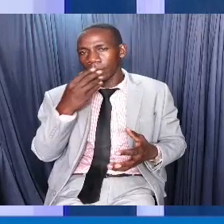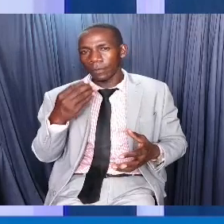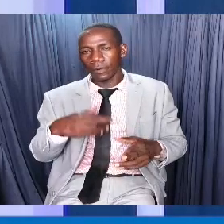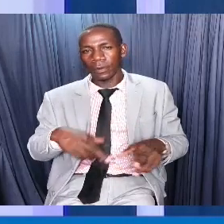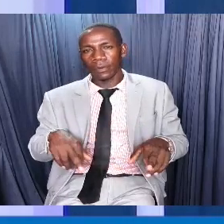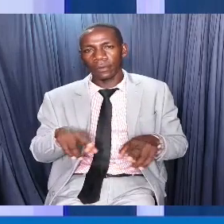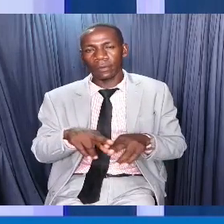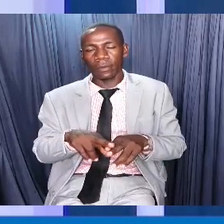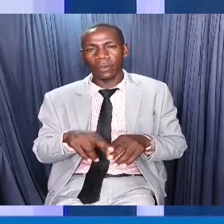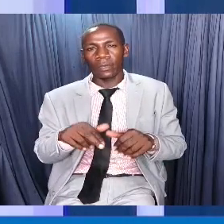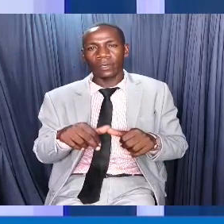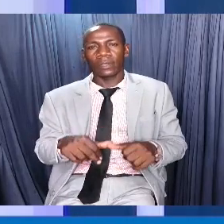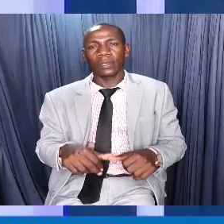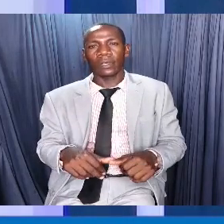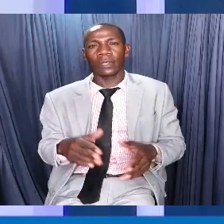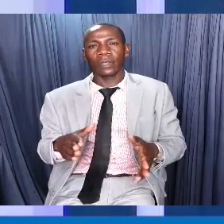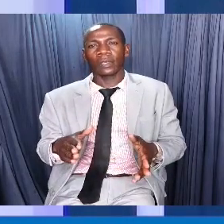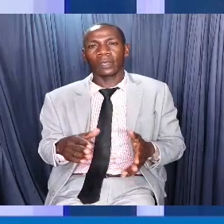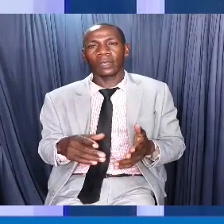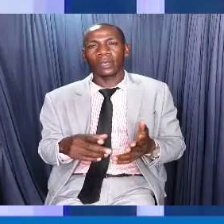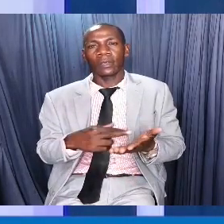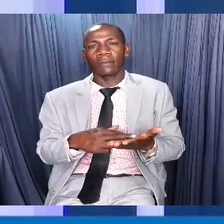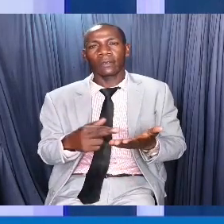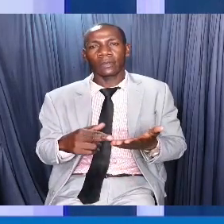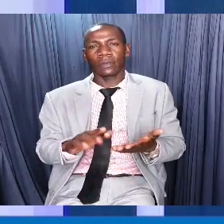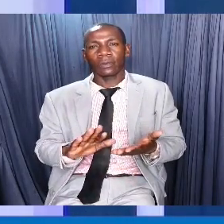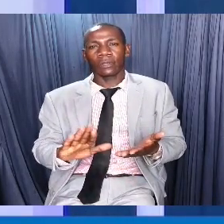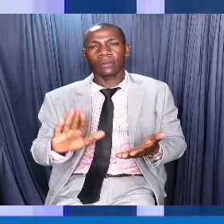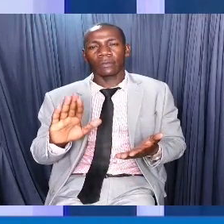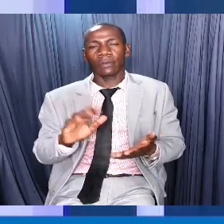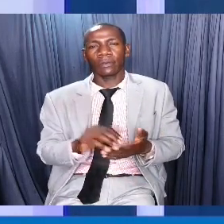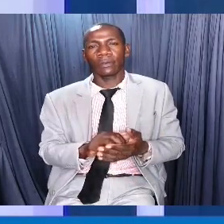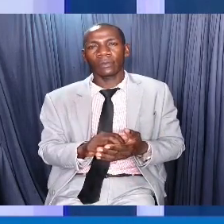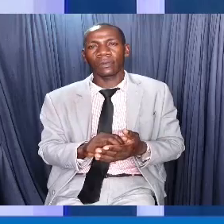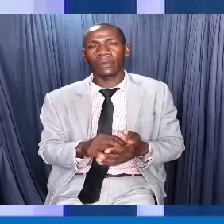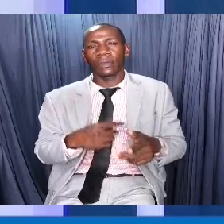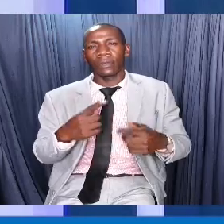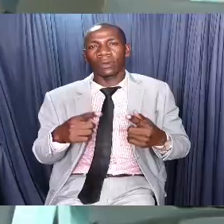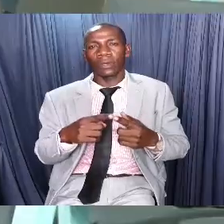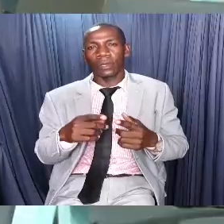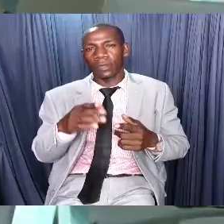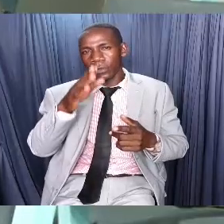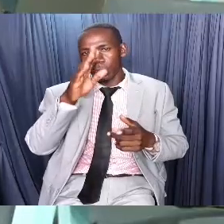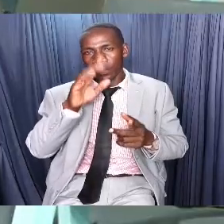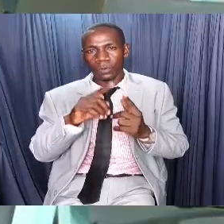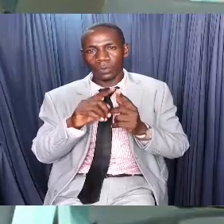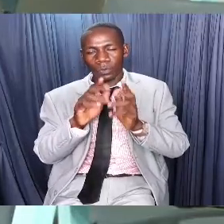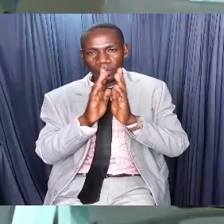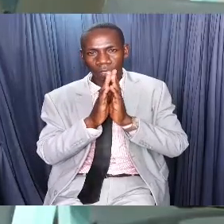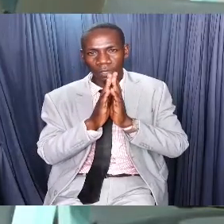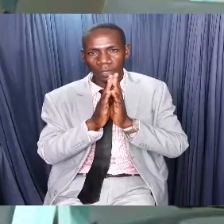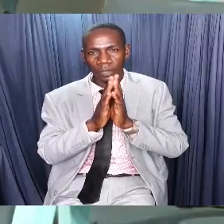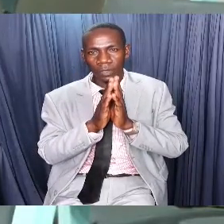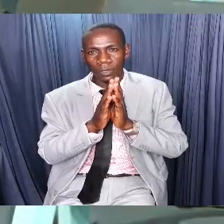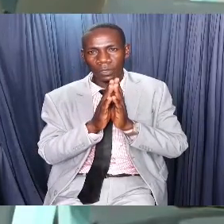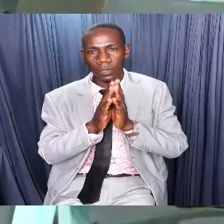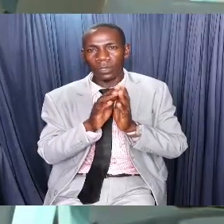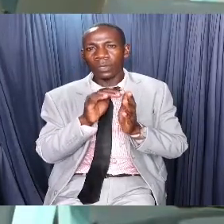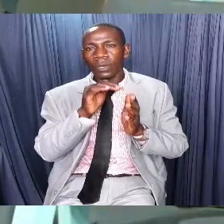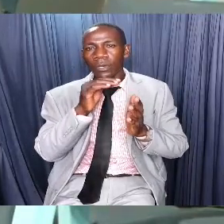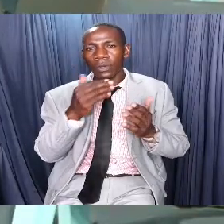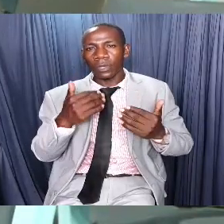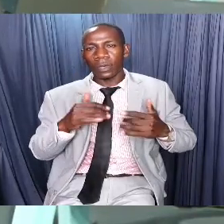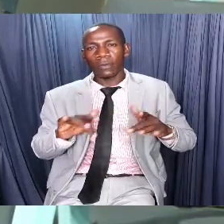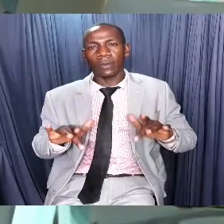when you confess a curse. Sasa umekaa hapo hapo unajihesabia. You are abiding there justifying yourself. Hata unapomwendea Mungu kumuomba. Whenever you go and pray to God. Una ile